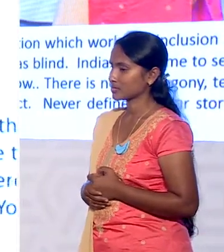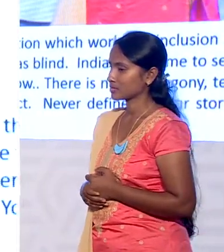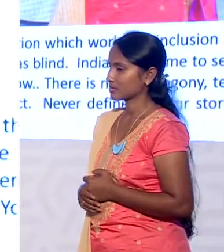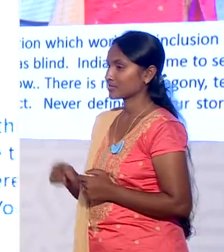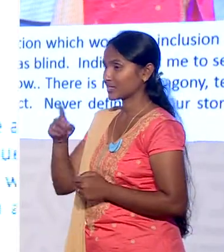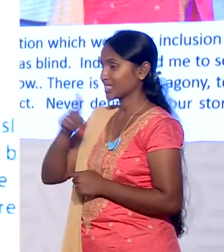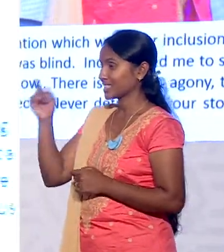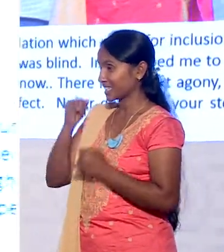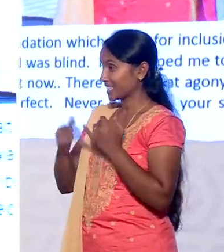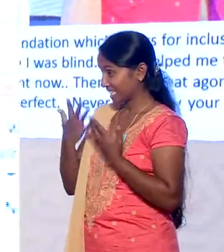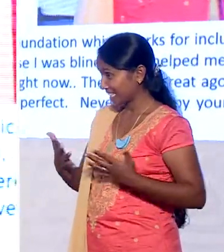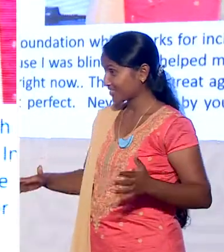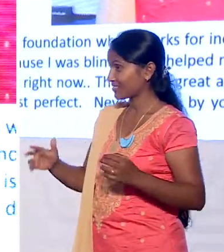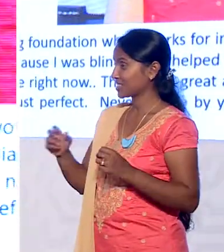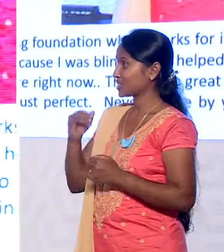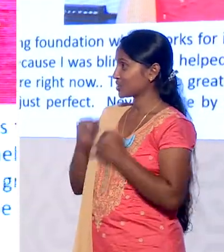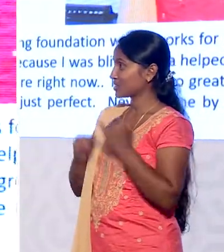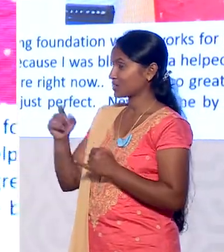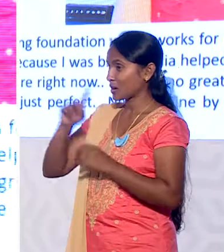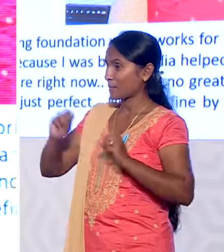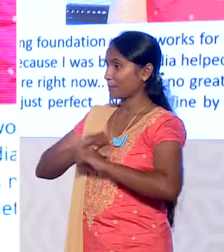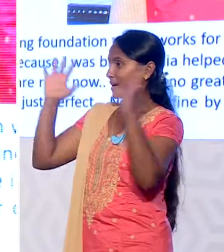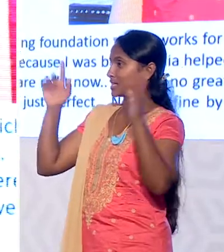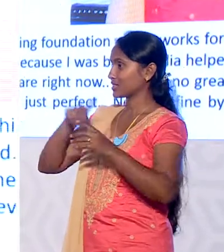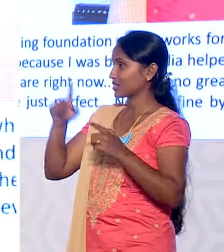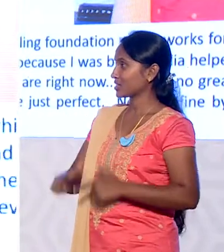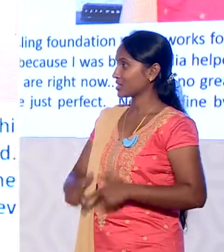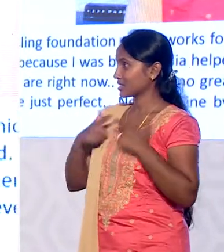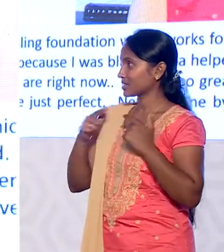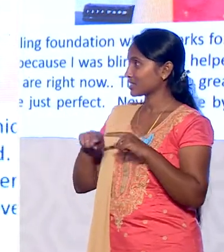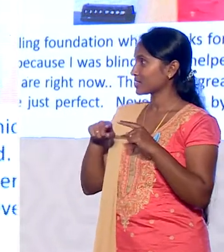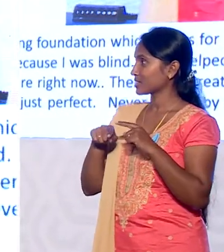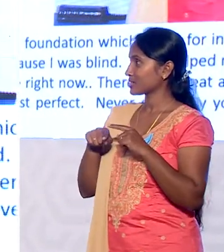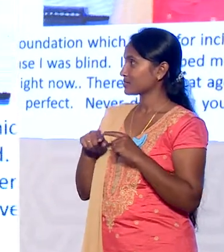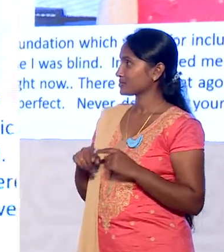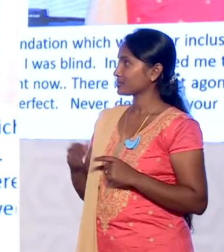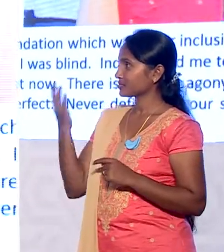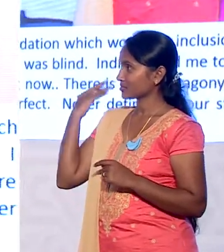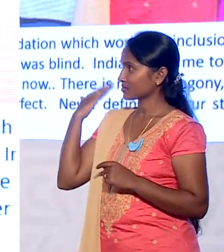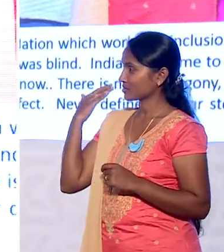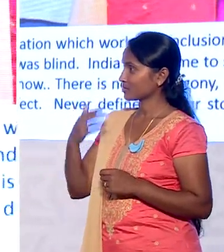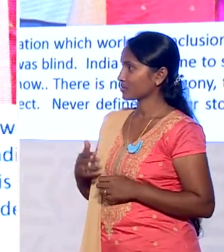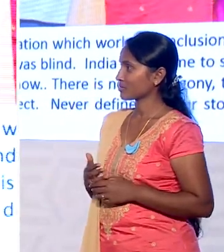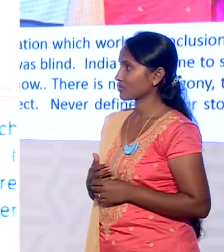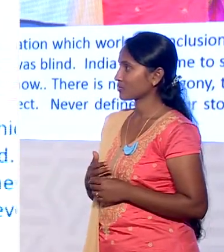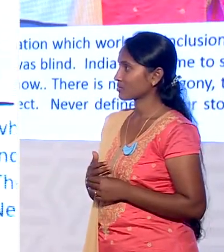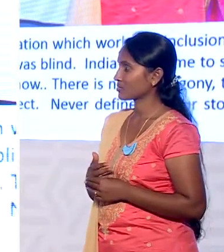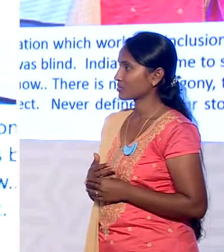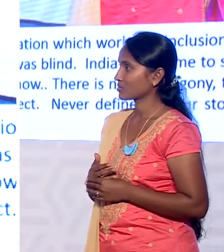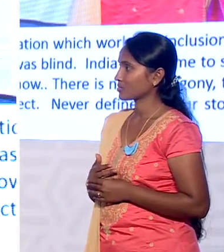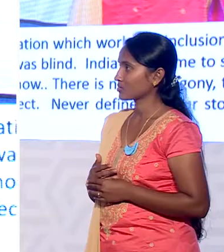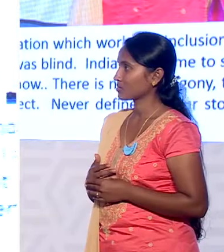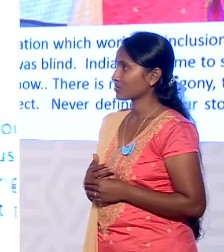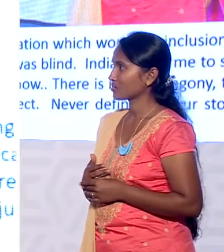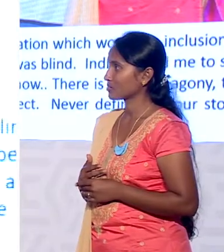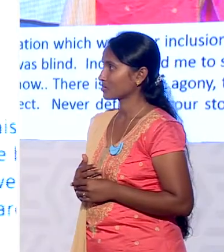today, do you know what the magic of people comes out in the cracks? It's the pain, amongst the hard places, that's